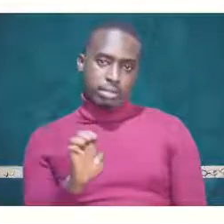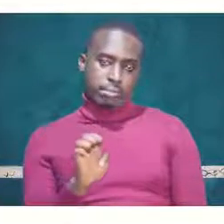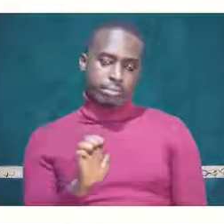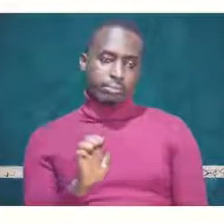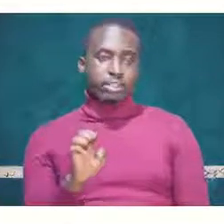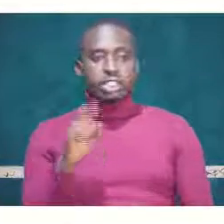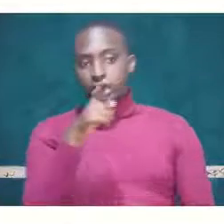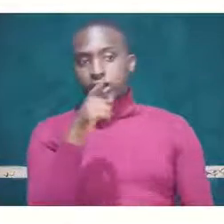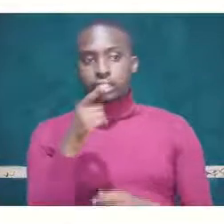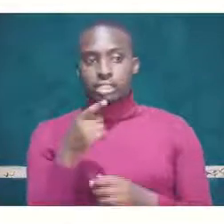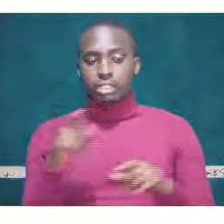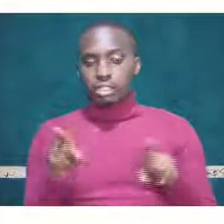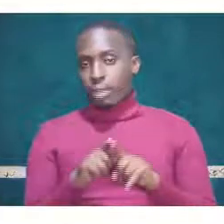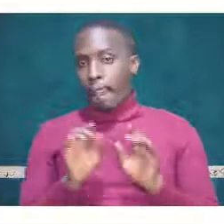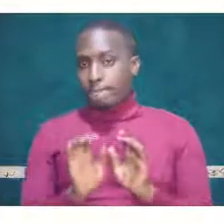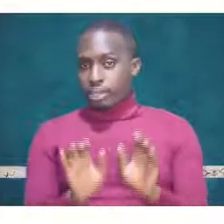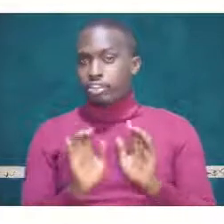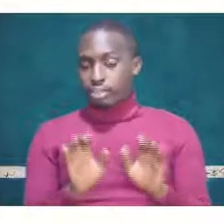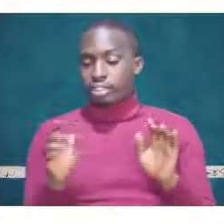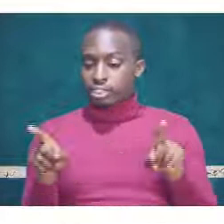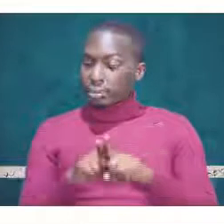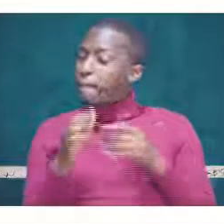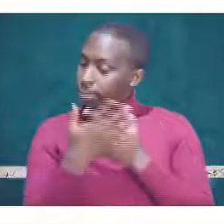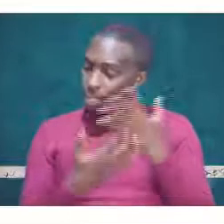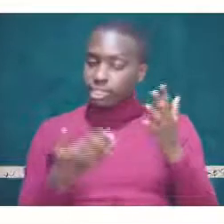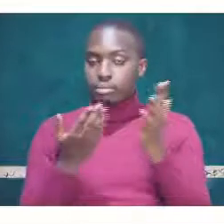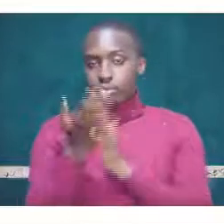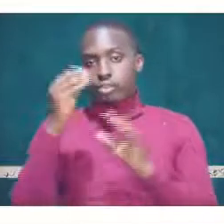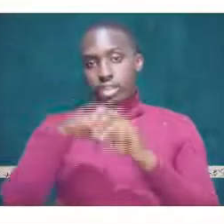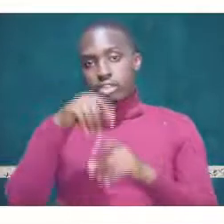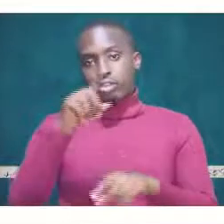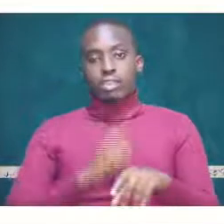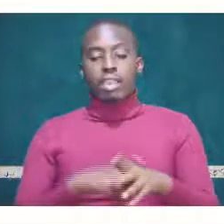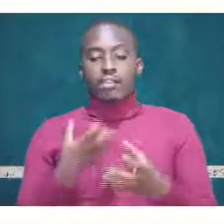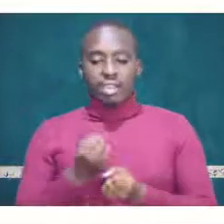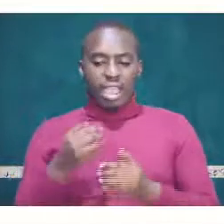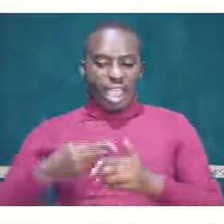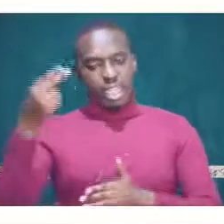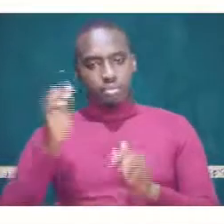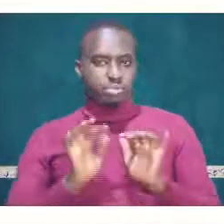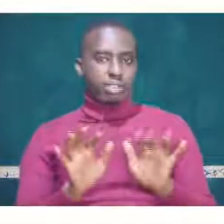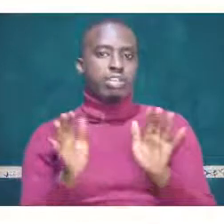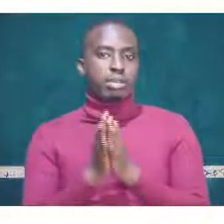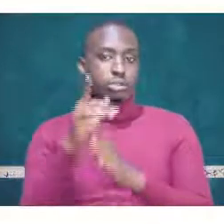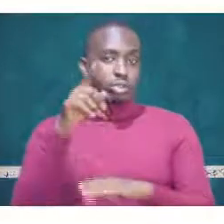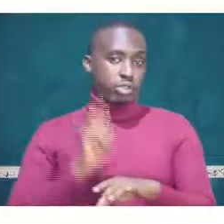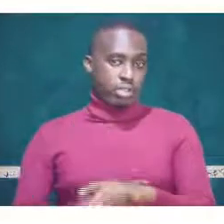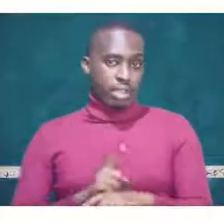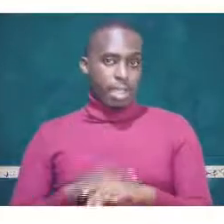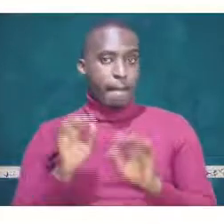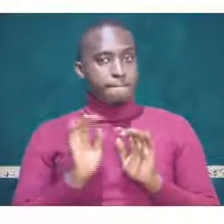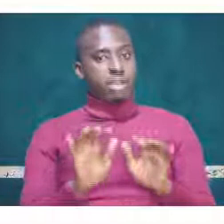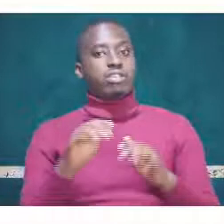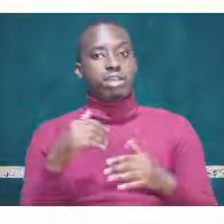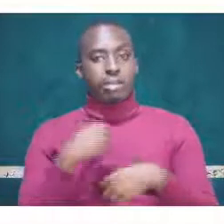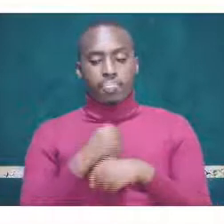So this, as the blood is moving into arterioles, it must be moving with high pressure. And in that way, the pressure will just